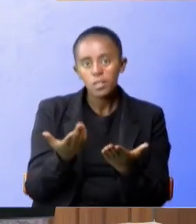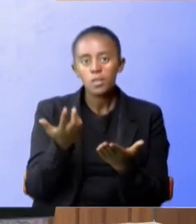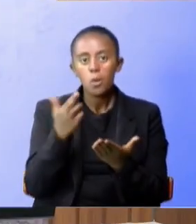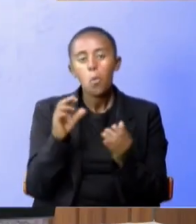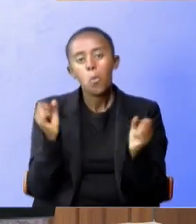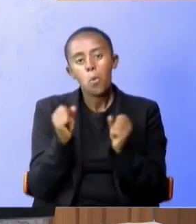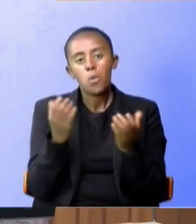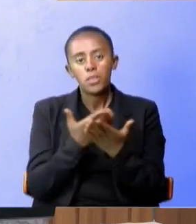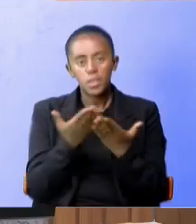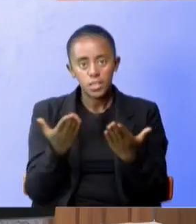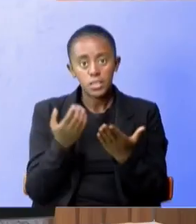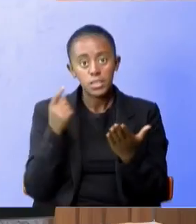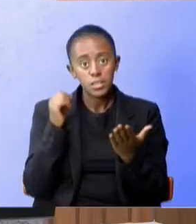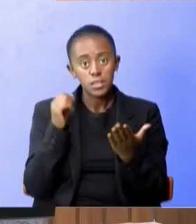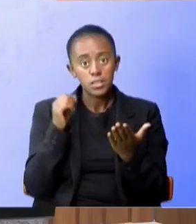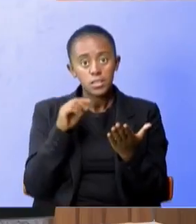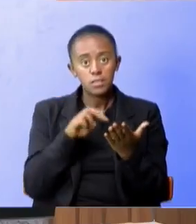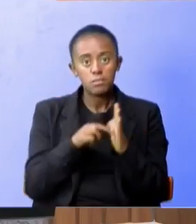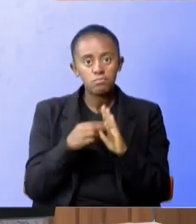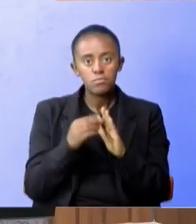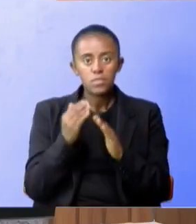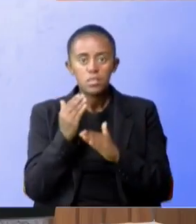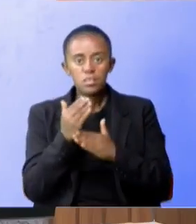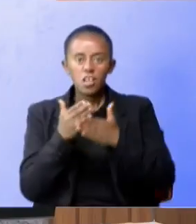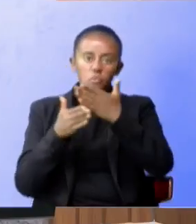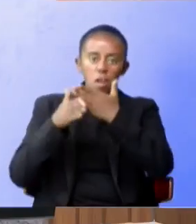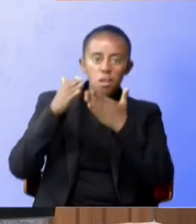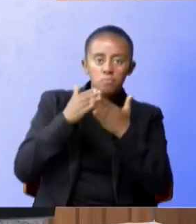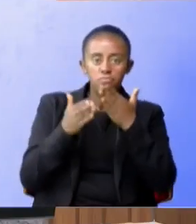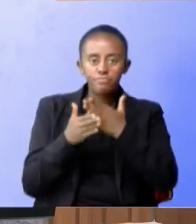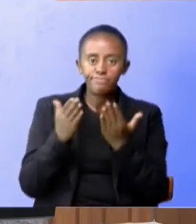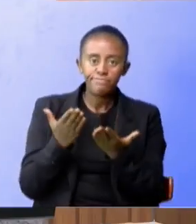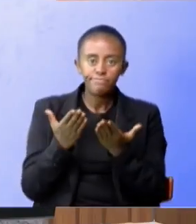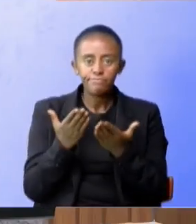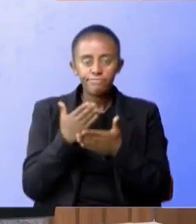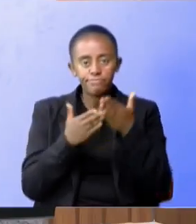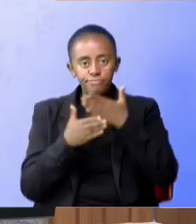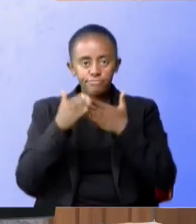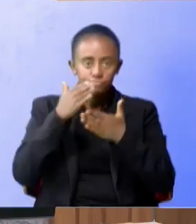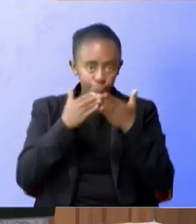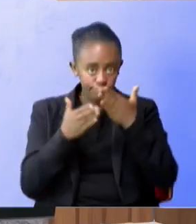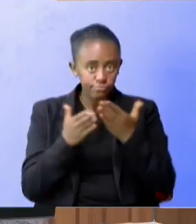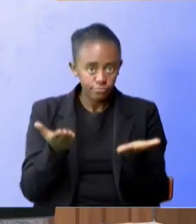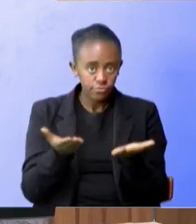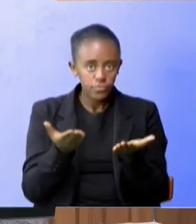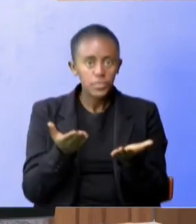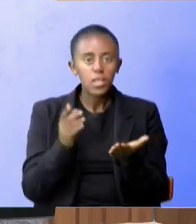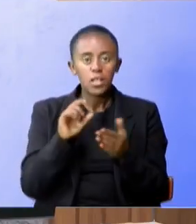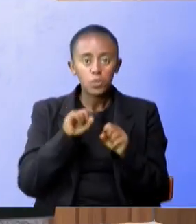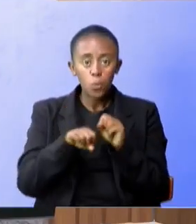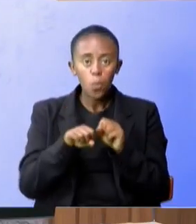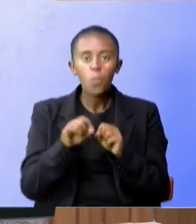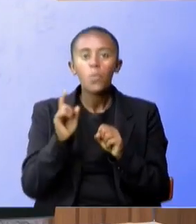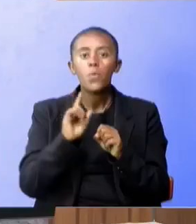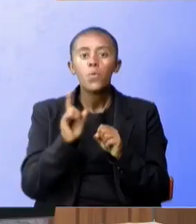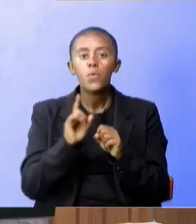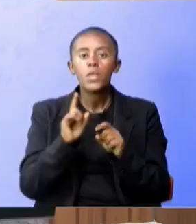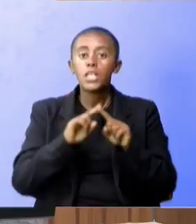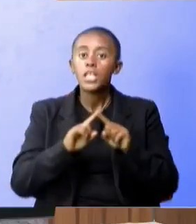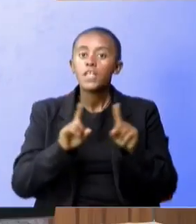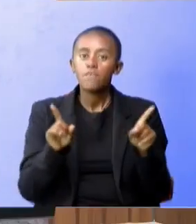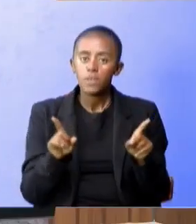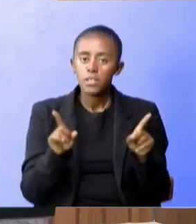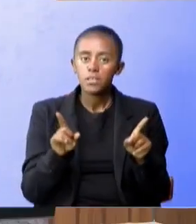cold things. So it may not be cold, it may be cool. So there is a